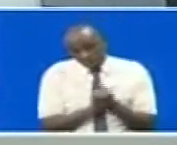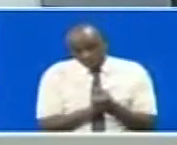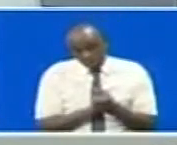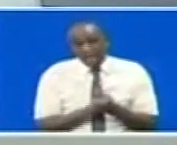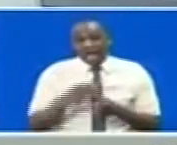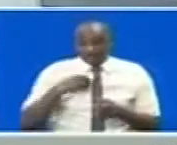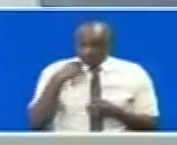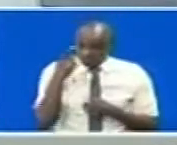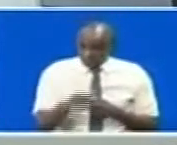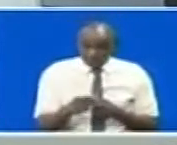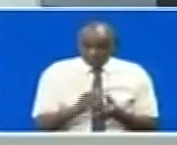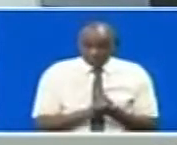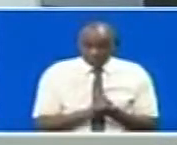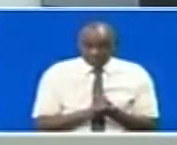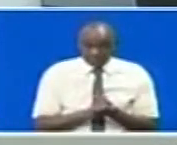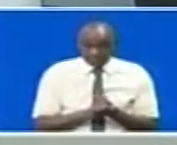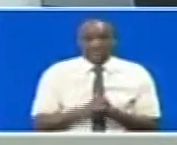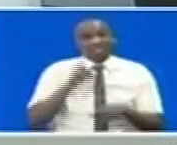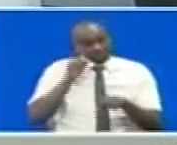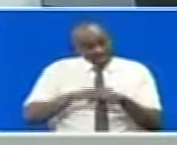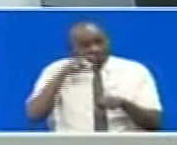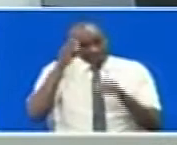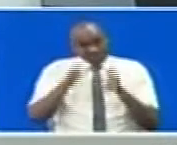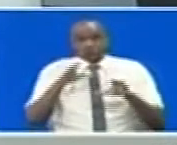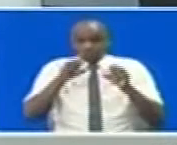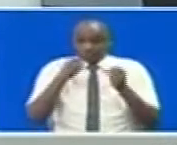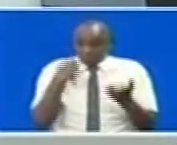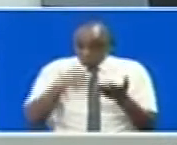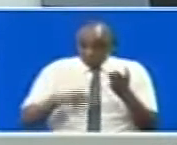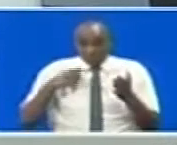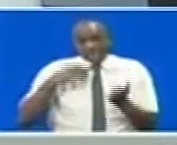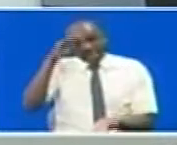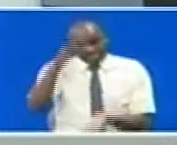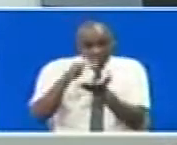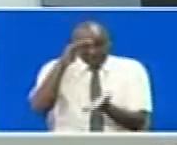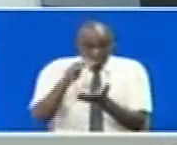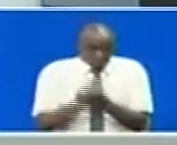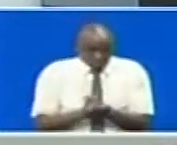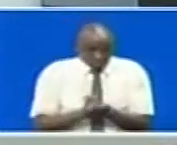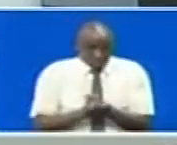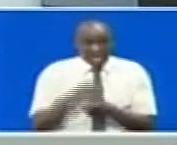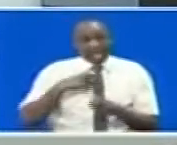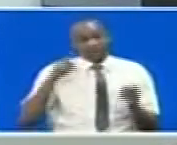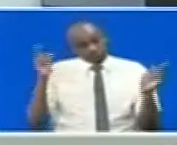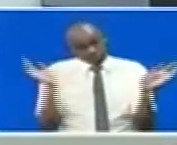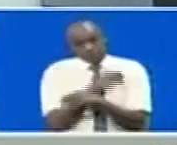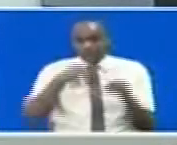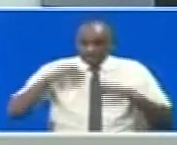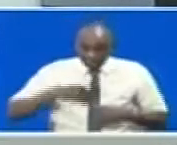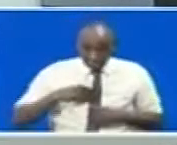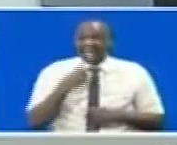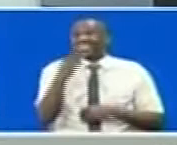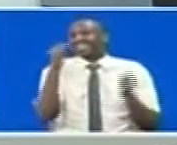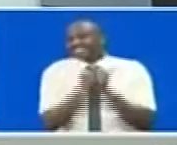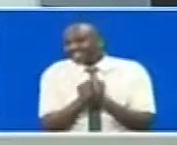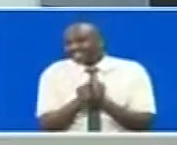Nana Akufo-Addo rose to power on the promise to cut expenditure and fight corruption. 110.